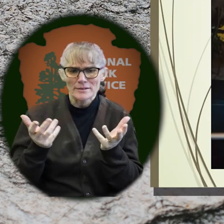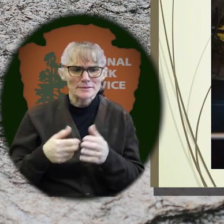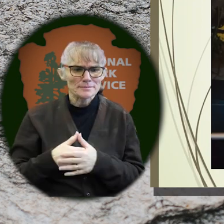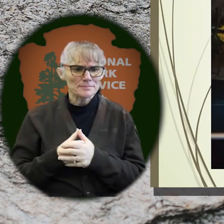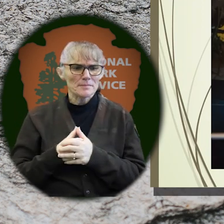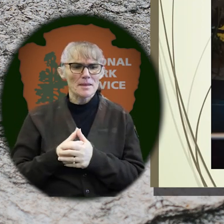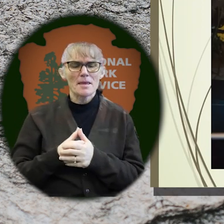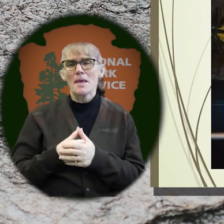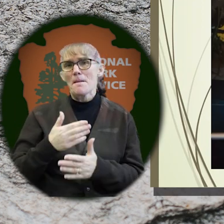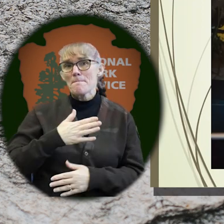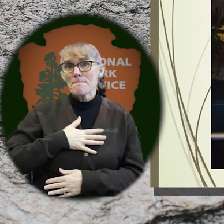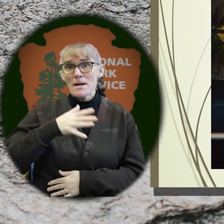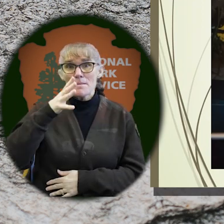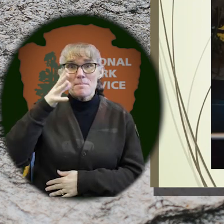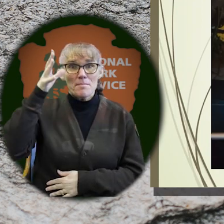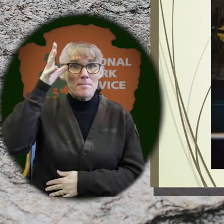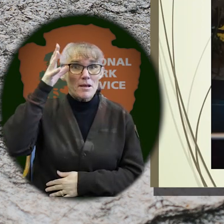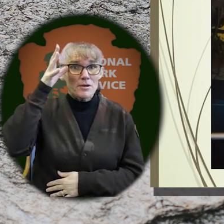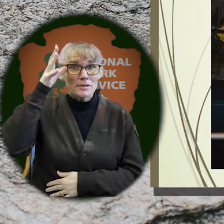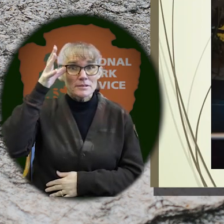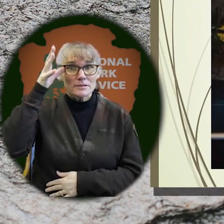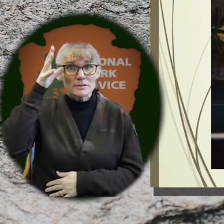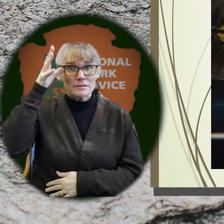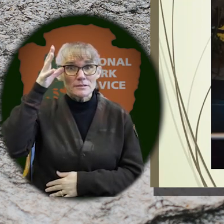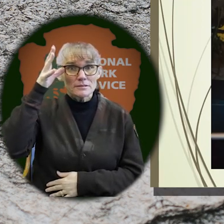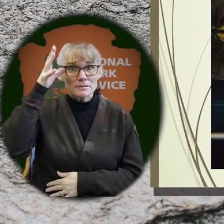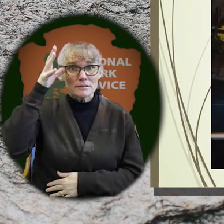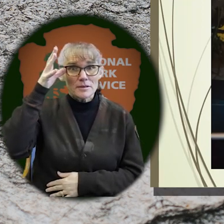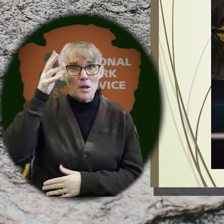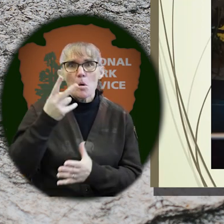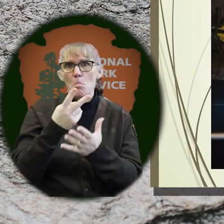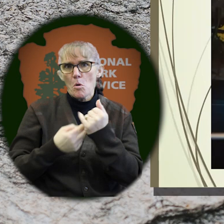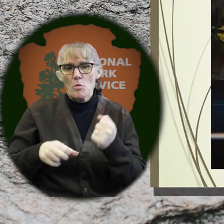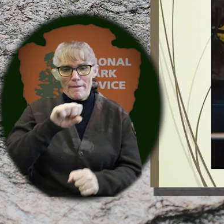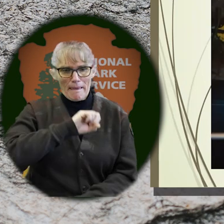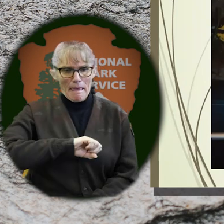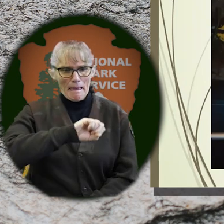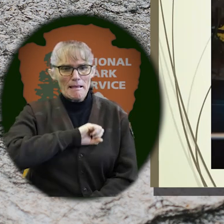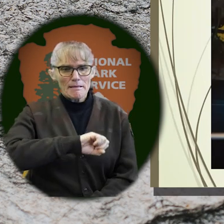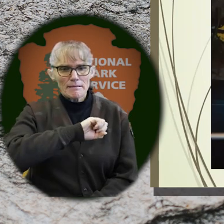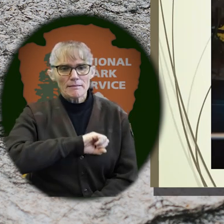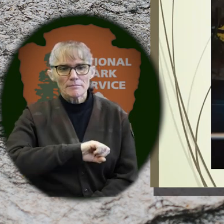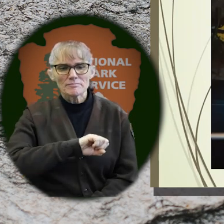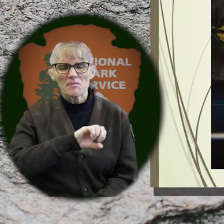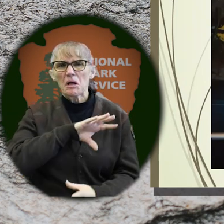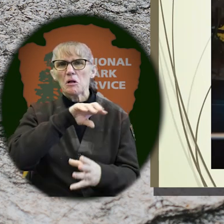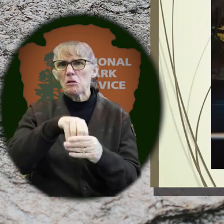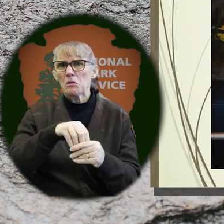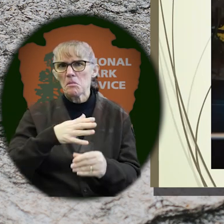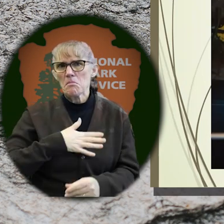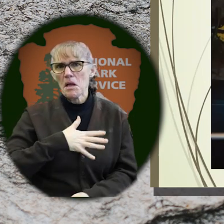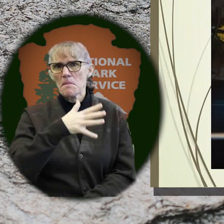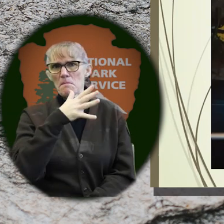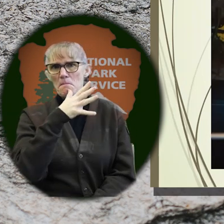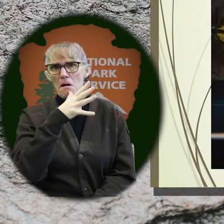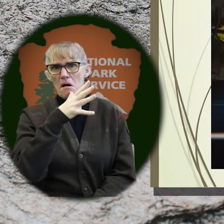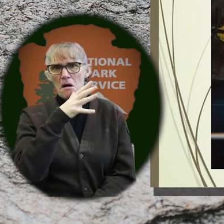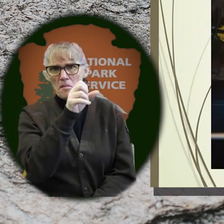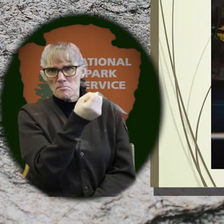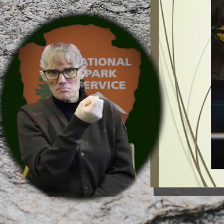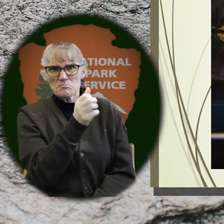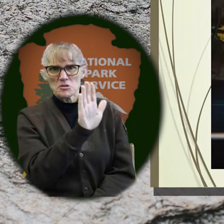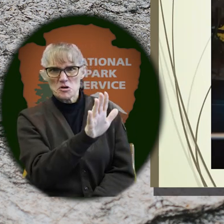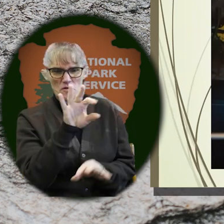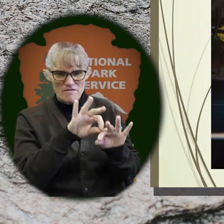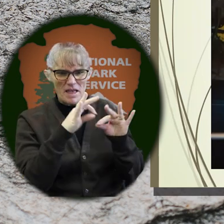Essentially, what that means is basically that my parents were both gang related. My mom's